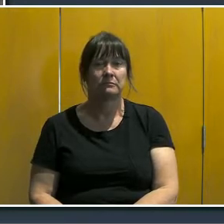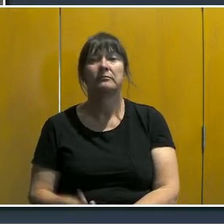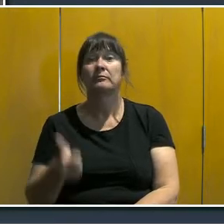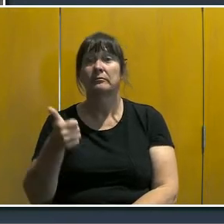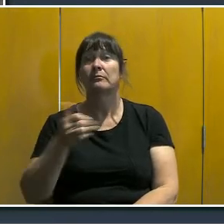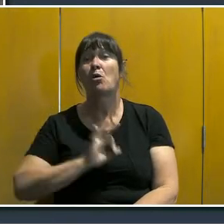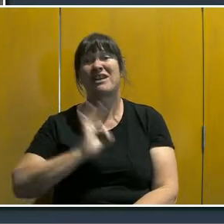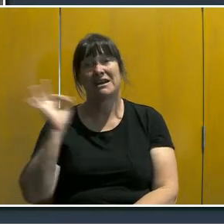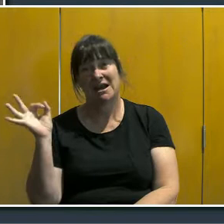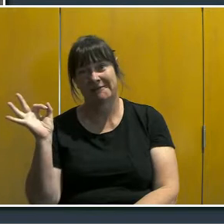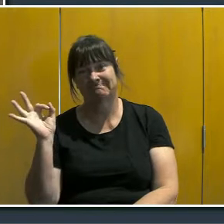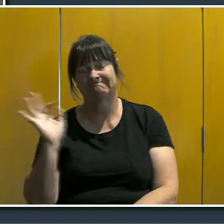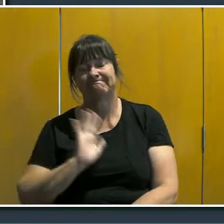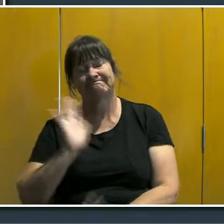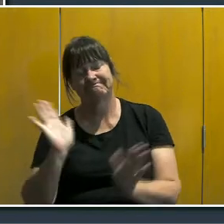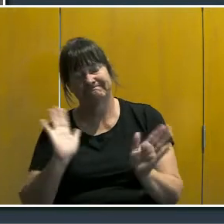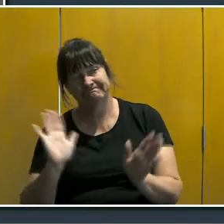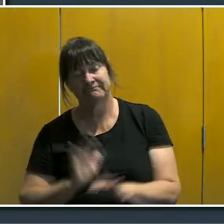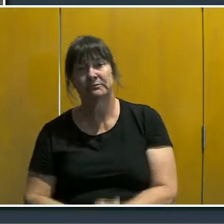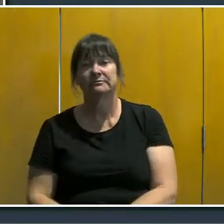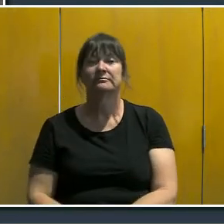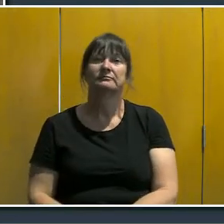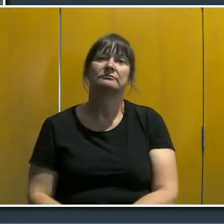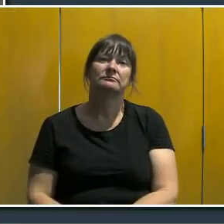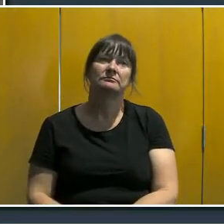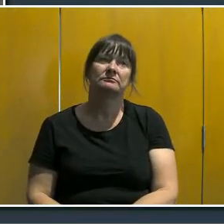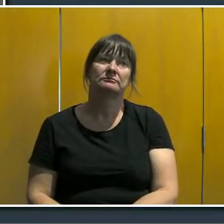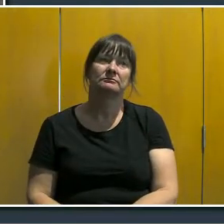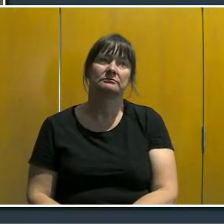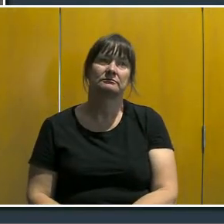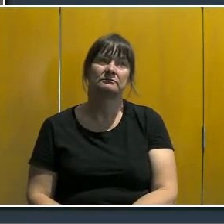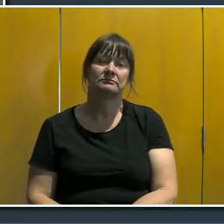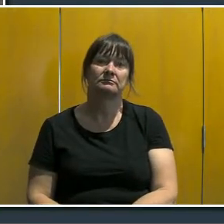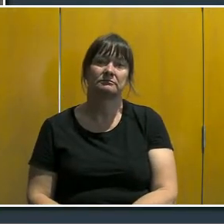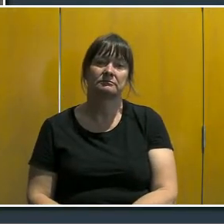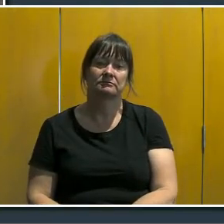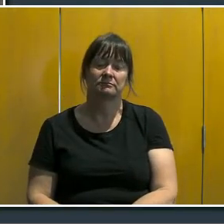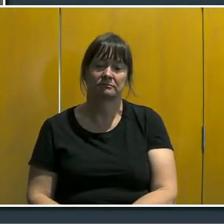Morena, can you hear me properly? Okay.